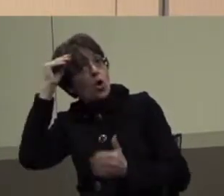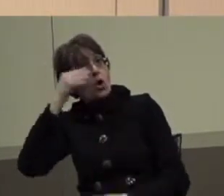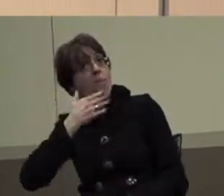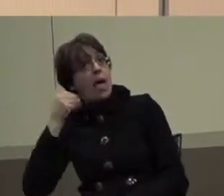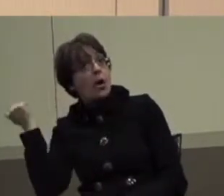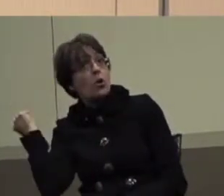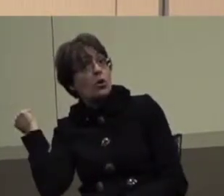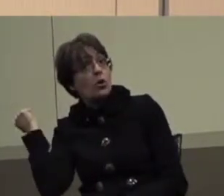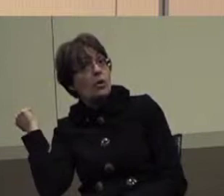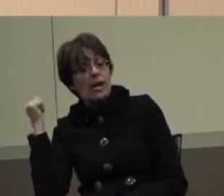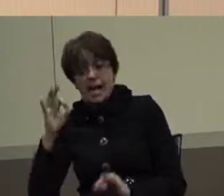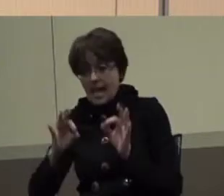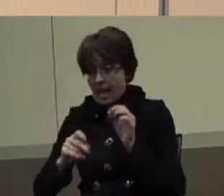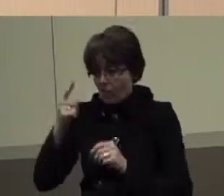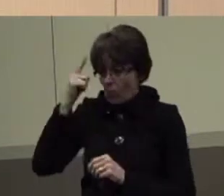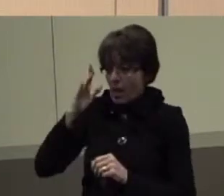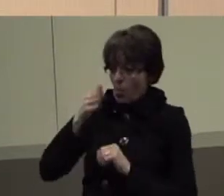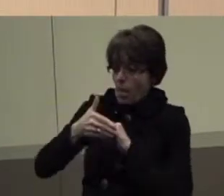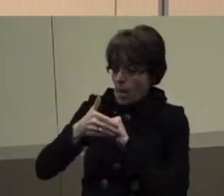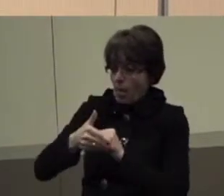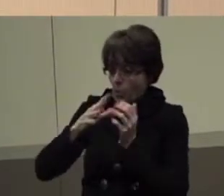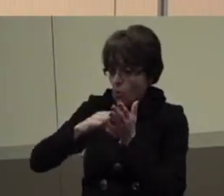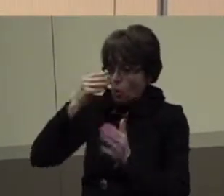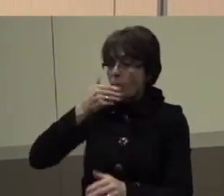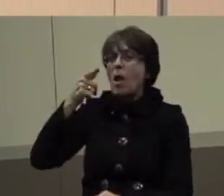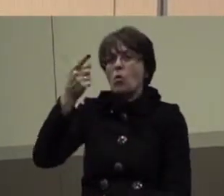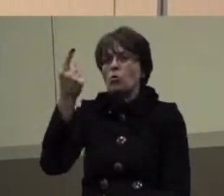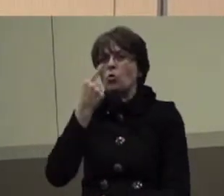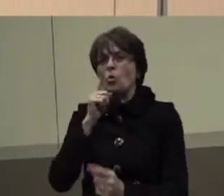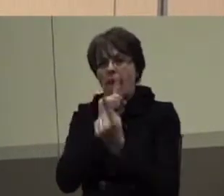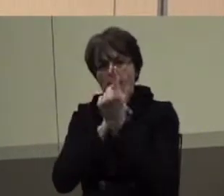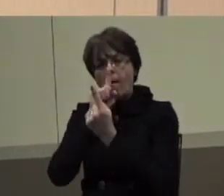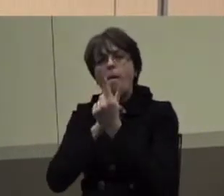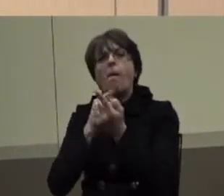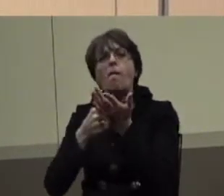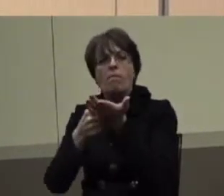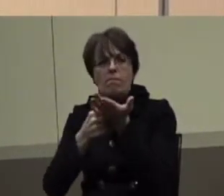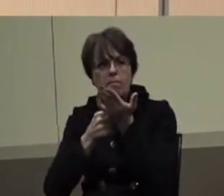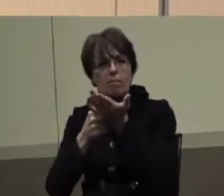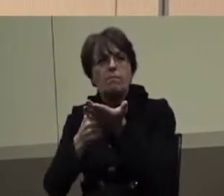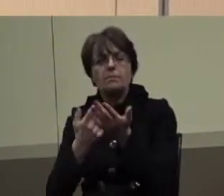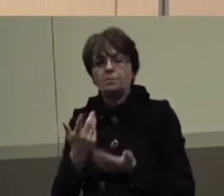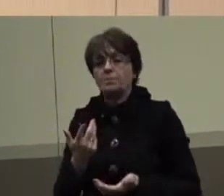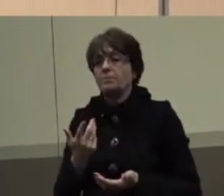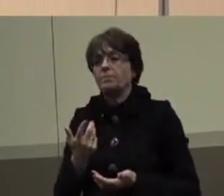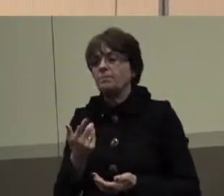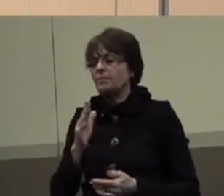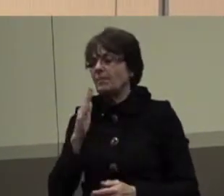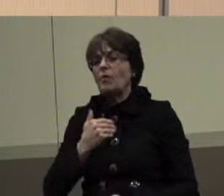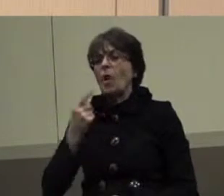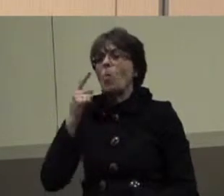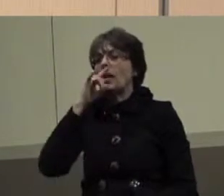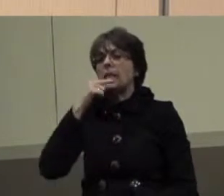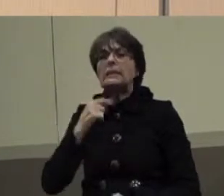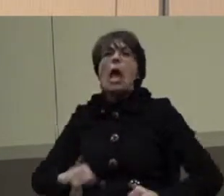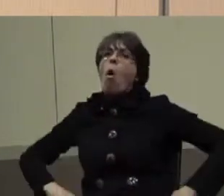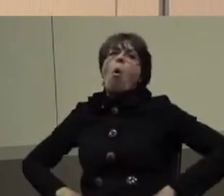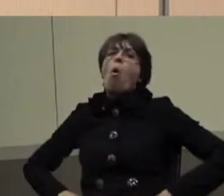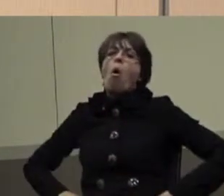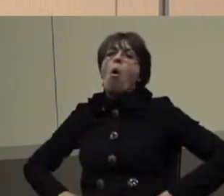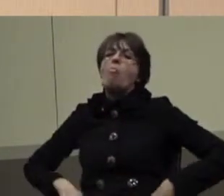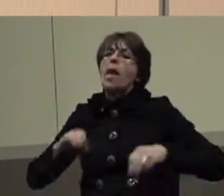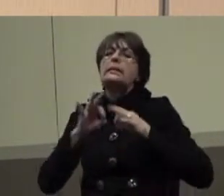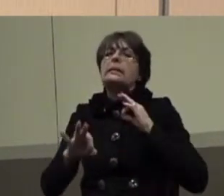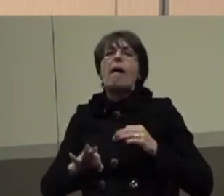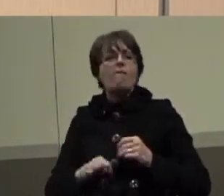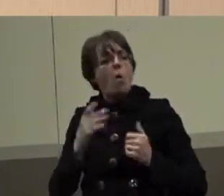if you think that will help you be a better learner, you come talk to me and we'll talk about it. I never had a single kid say, that's not fair. How come